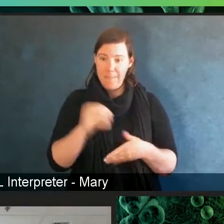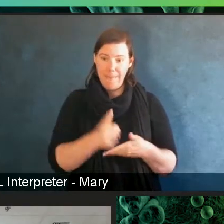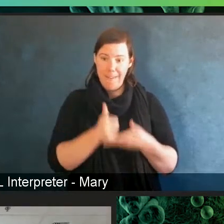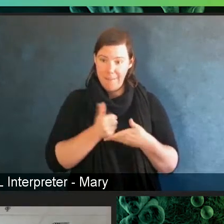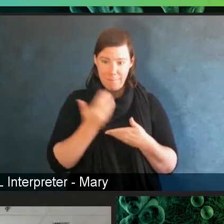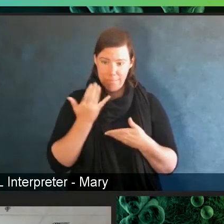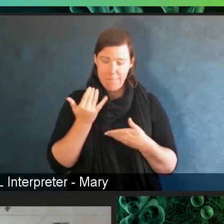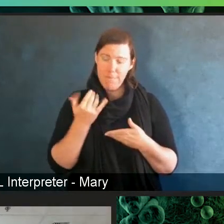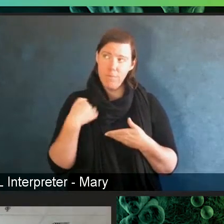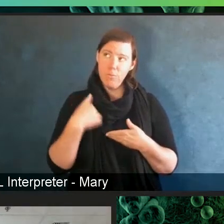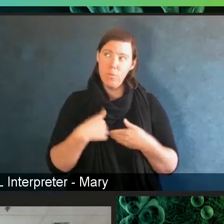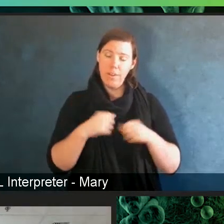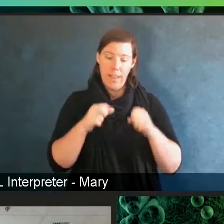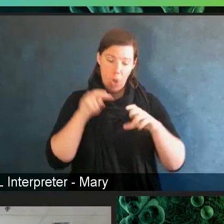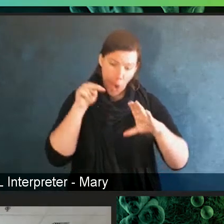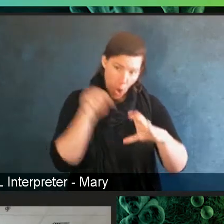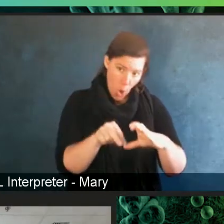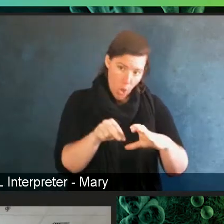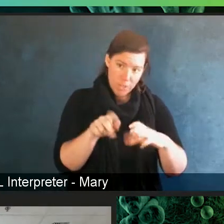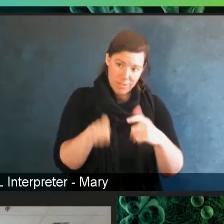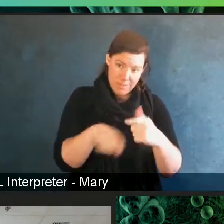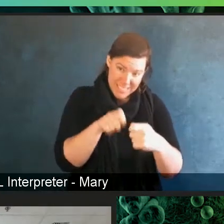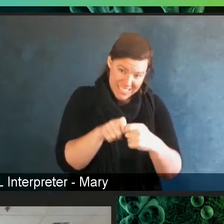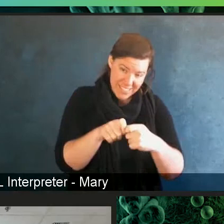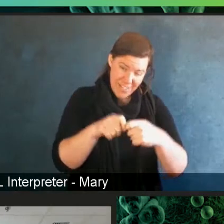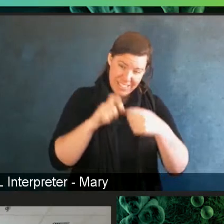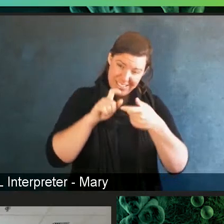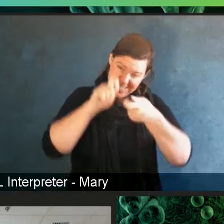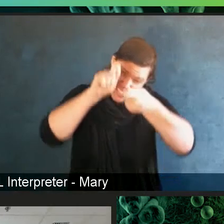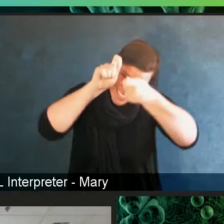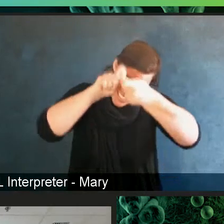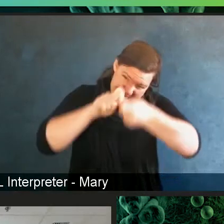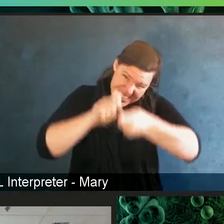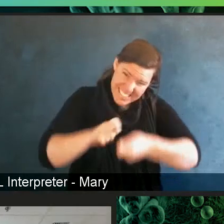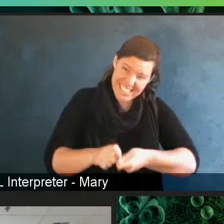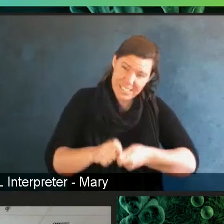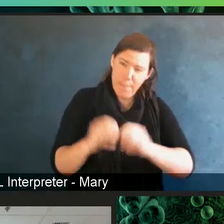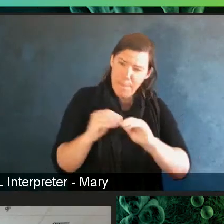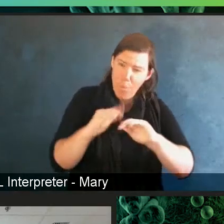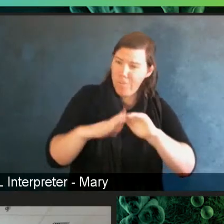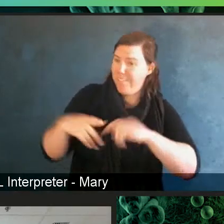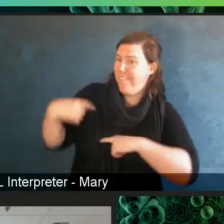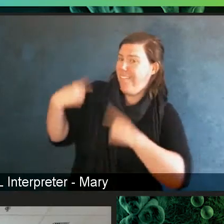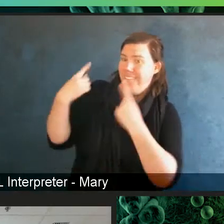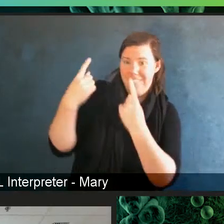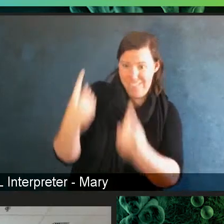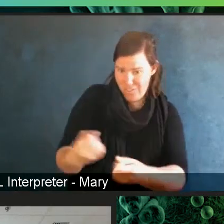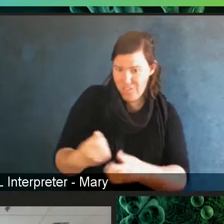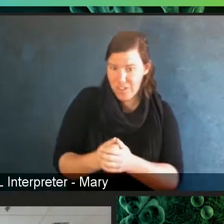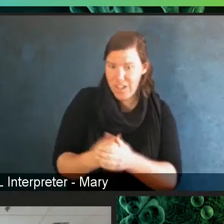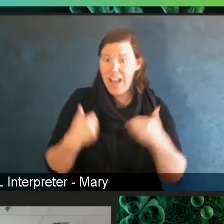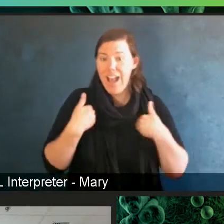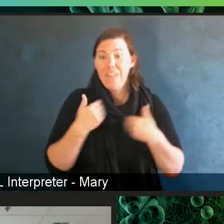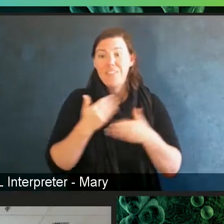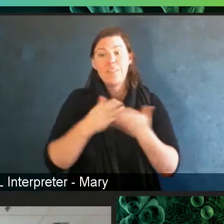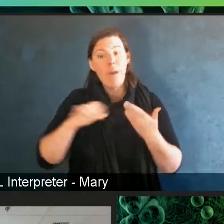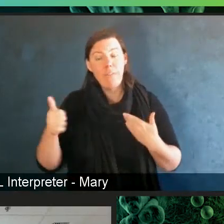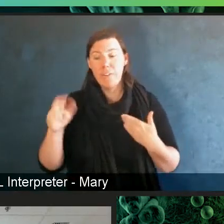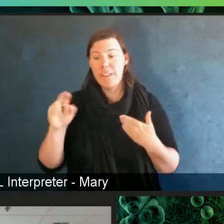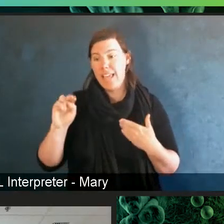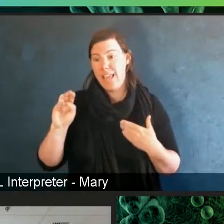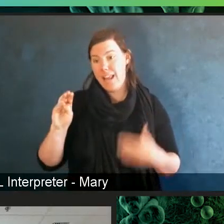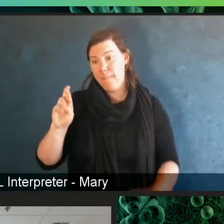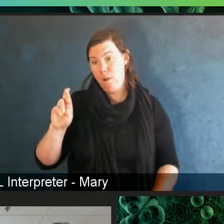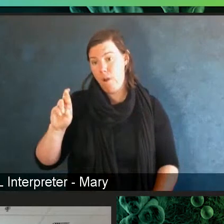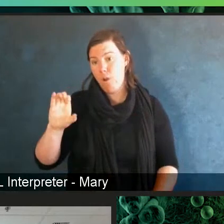other types of techniques, structural biology techniques, such as NMR or crystallography, that allow us to look at proteins in high